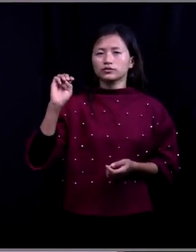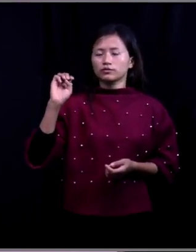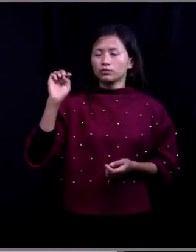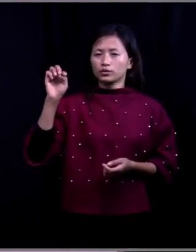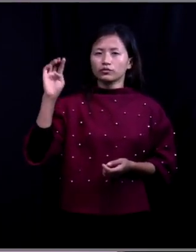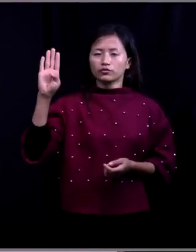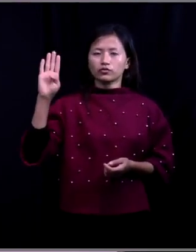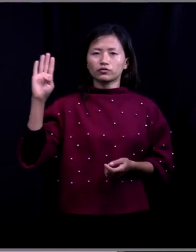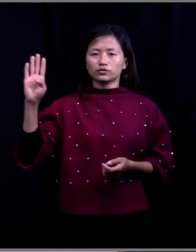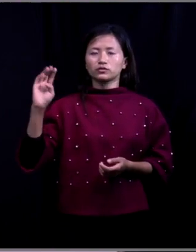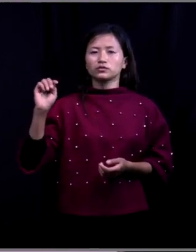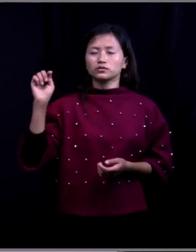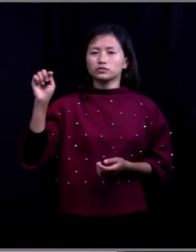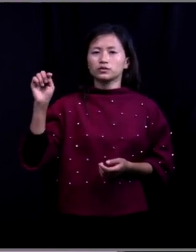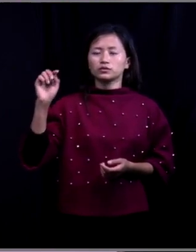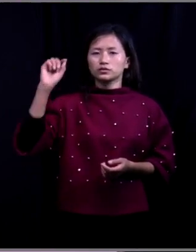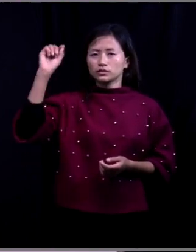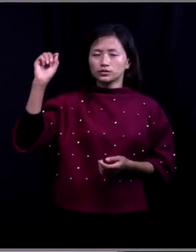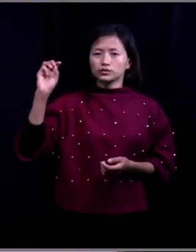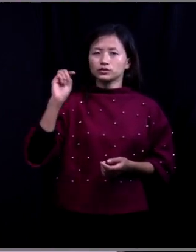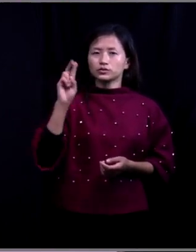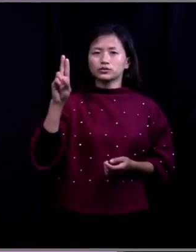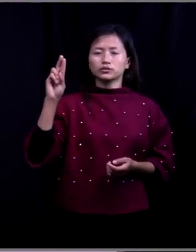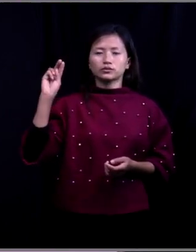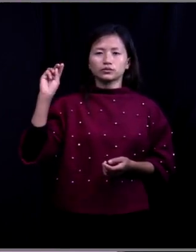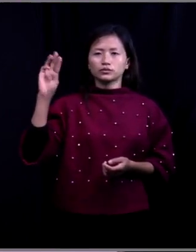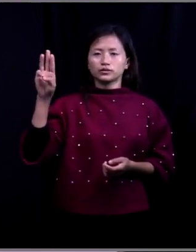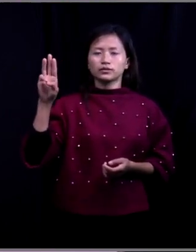313.144 into 10 to the power 23 atoms.